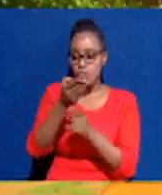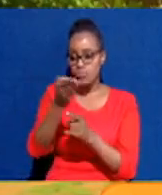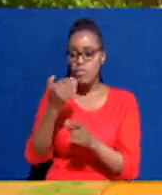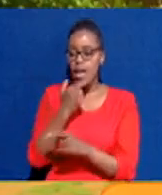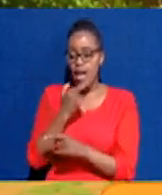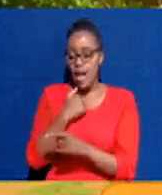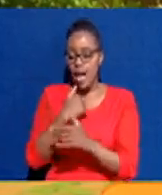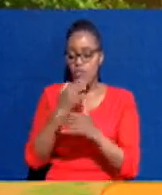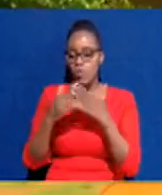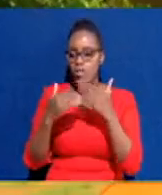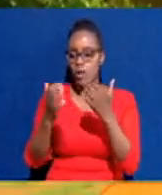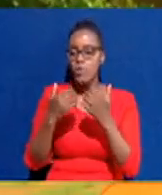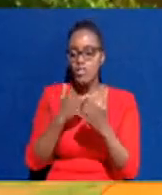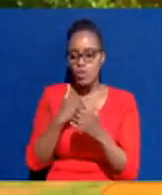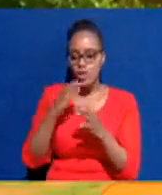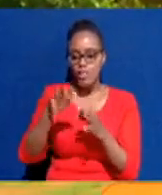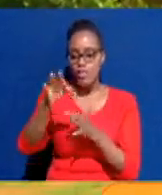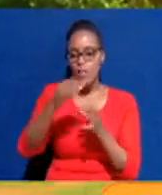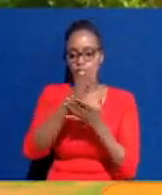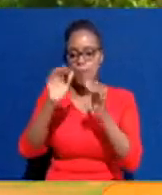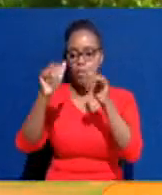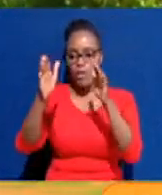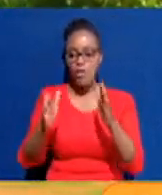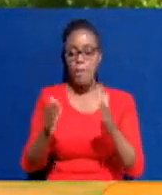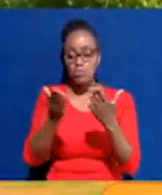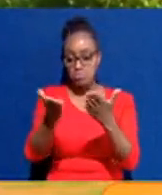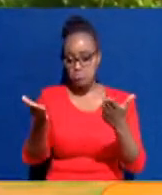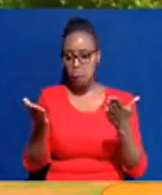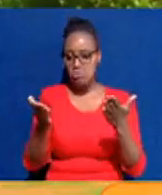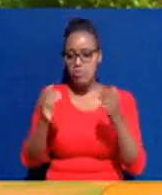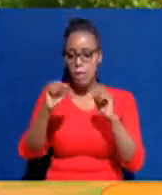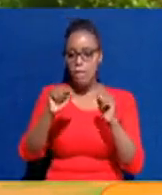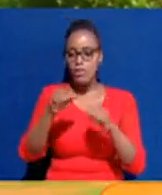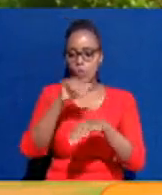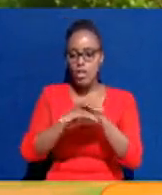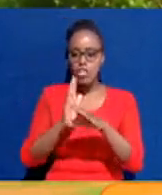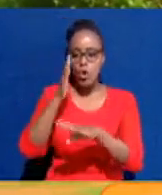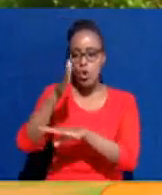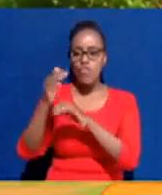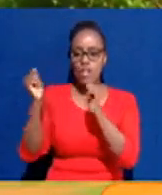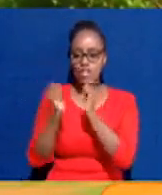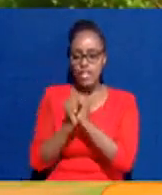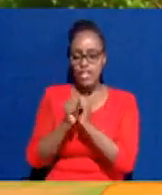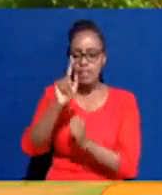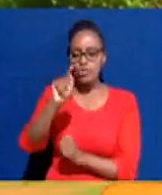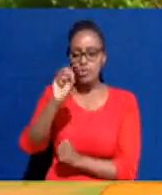used to have per hectare. Some of the farmers here, they can get more than 10